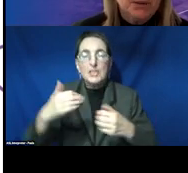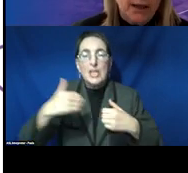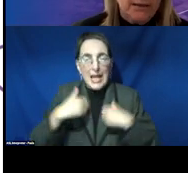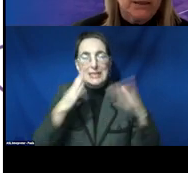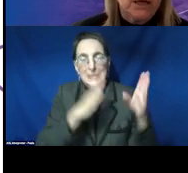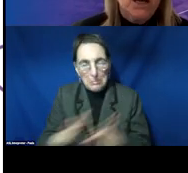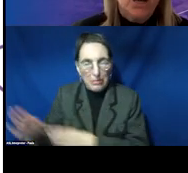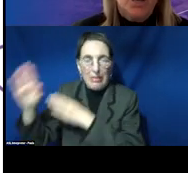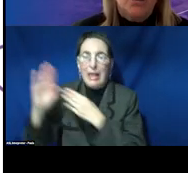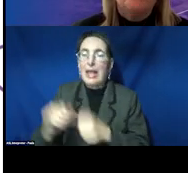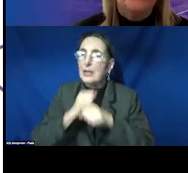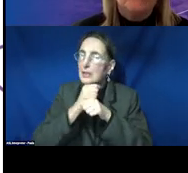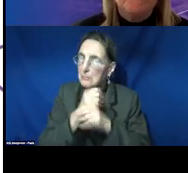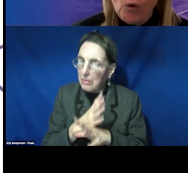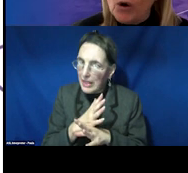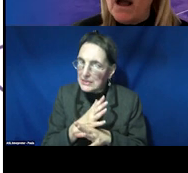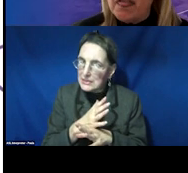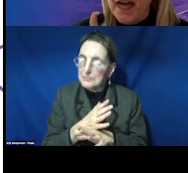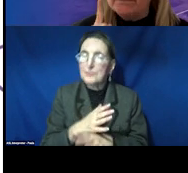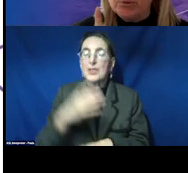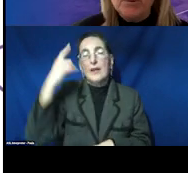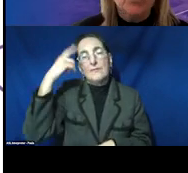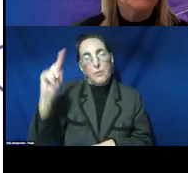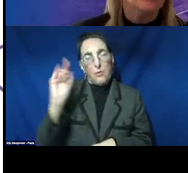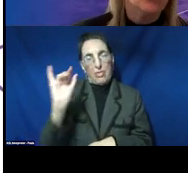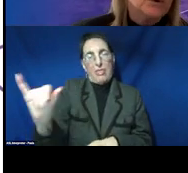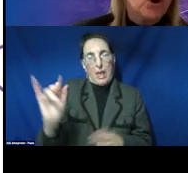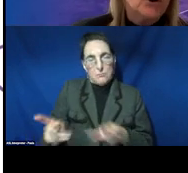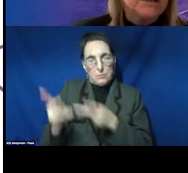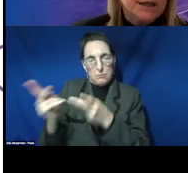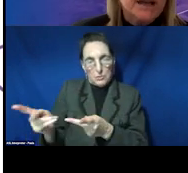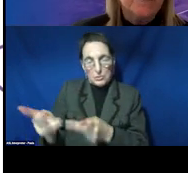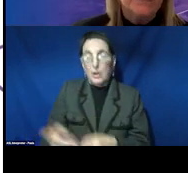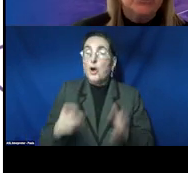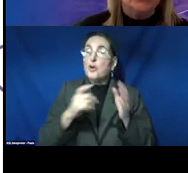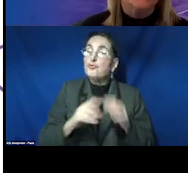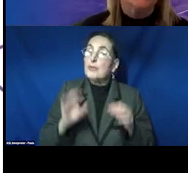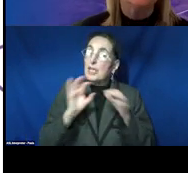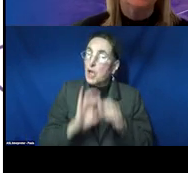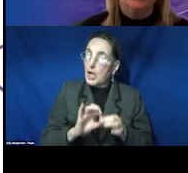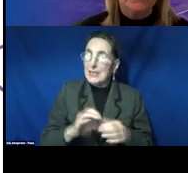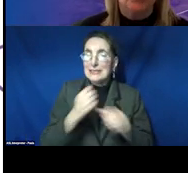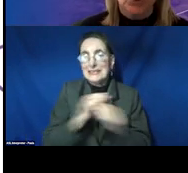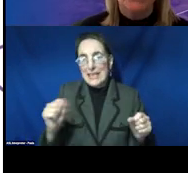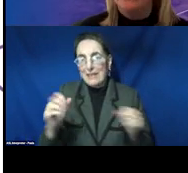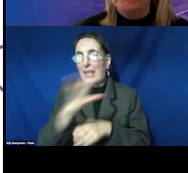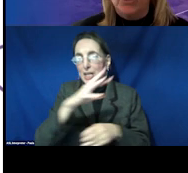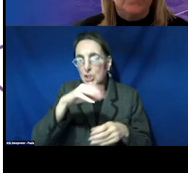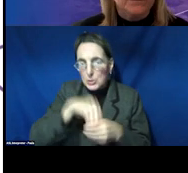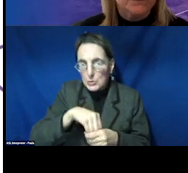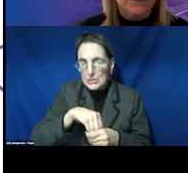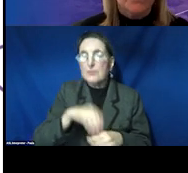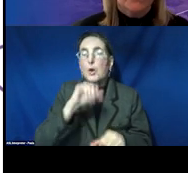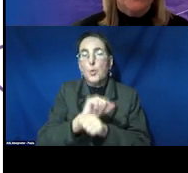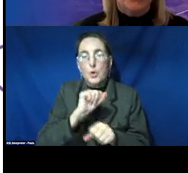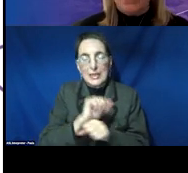in place for that proposal regarding safe and inclusive working